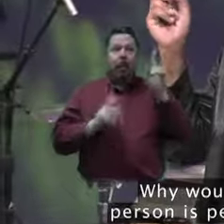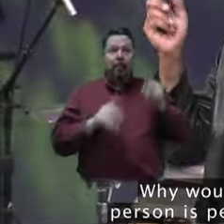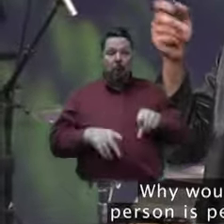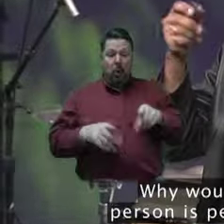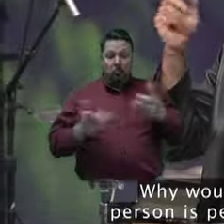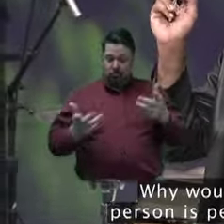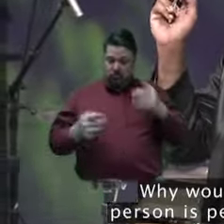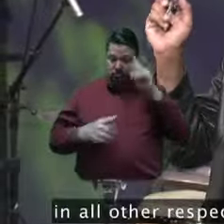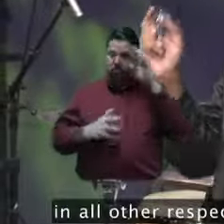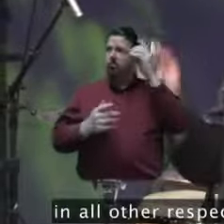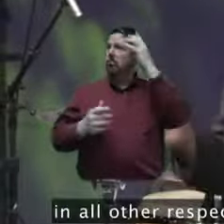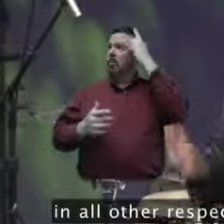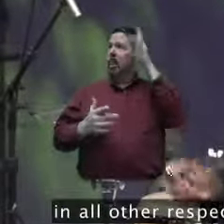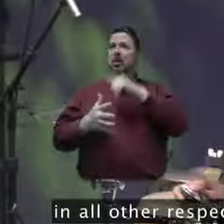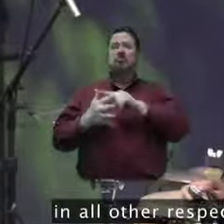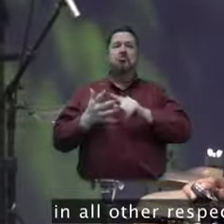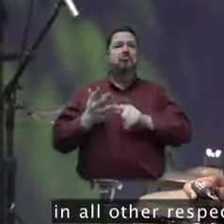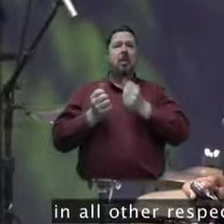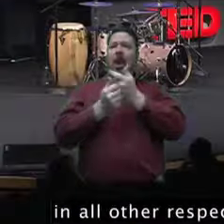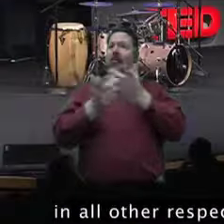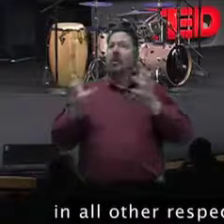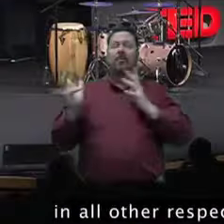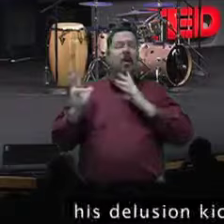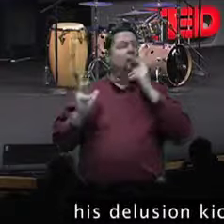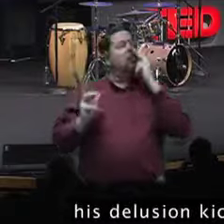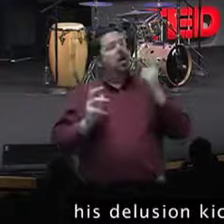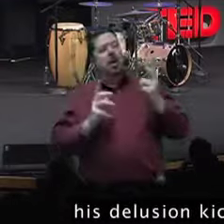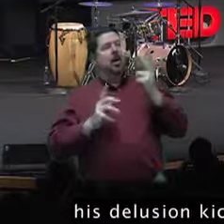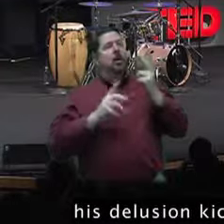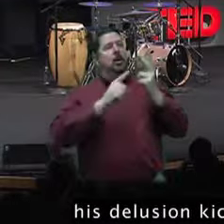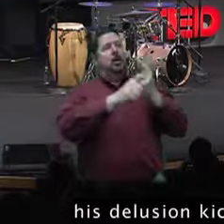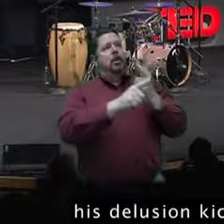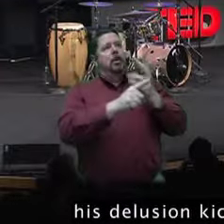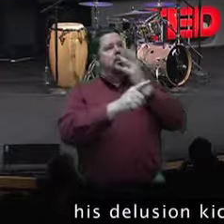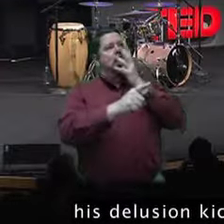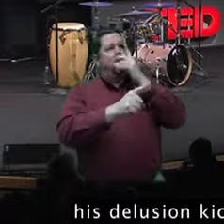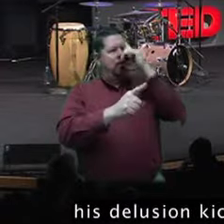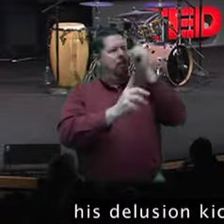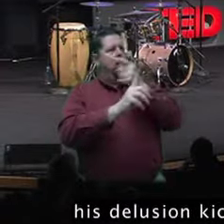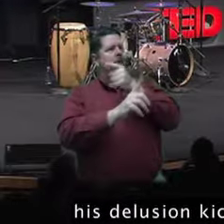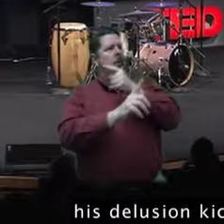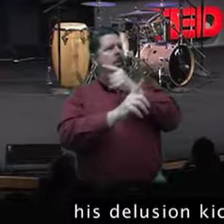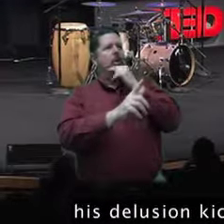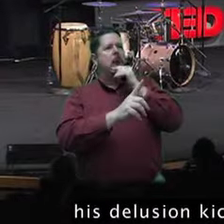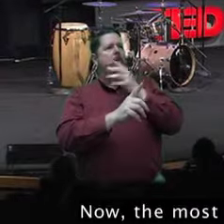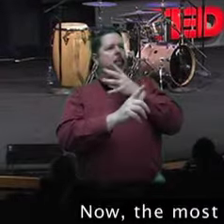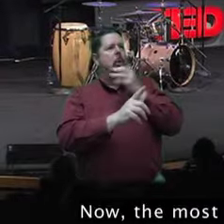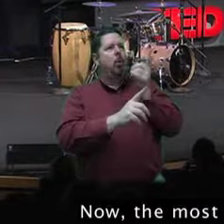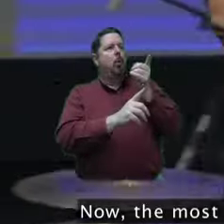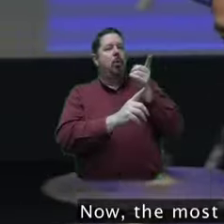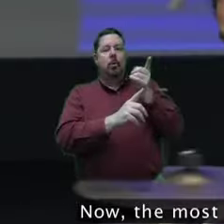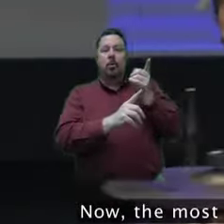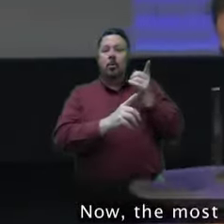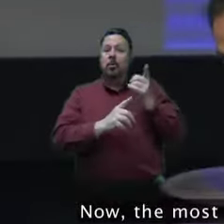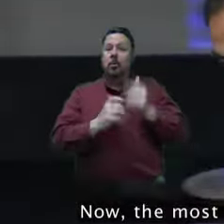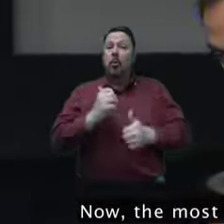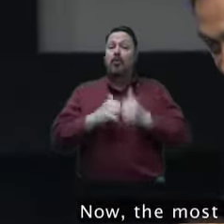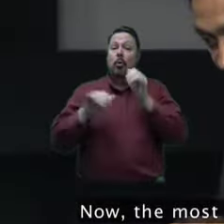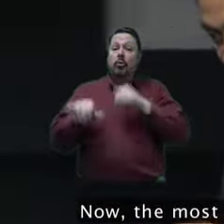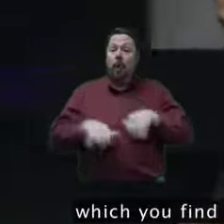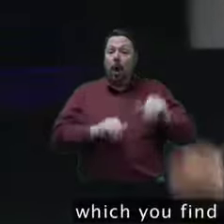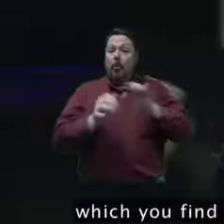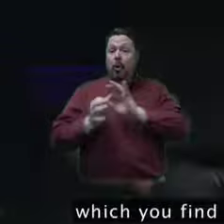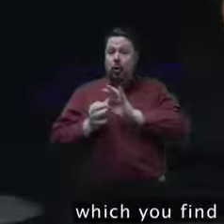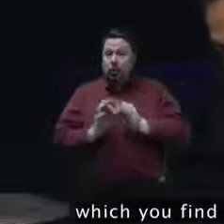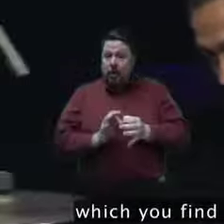perfectly lucid and intelligent in all other respects. But when he sees his mother, this delusion kicks in and says, not mother. Now, the most common interpretation